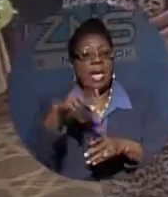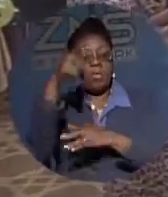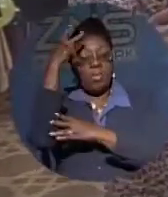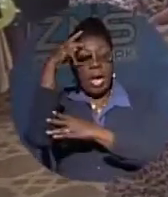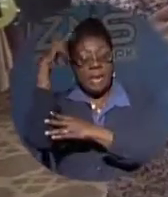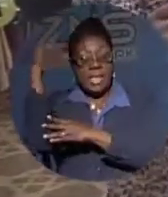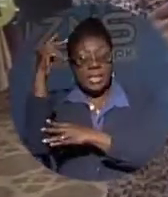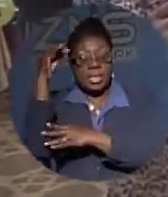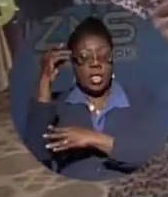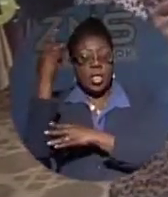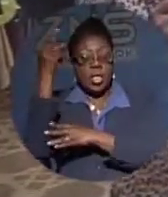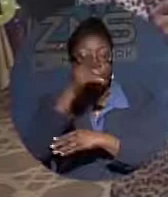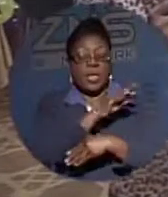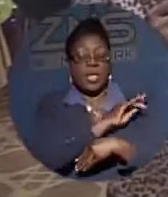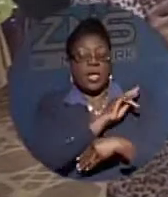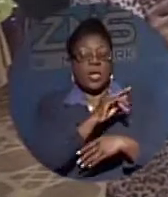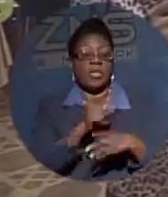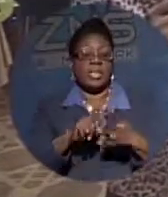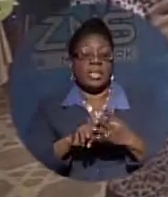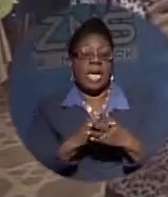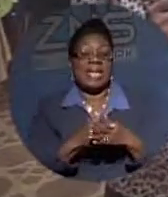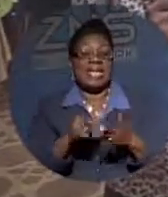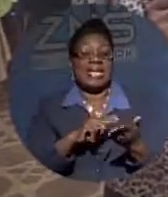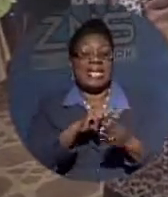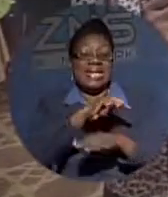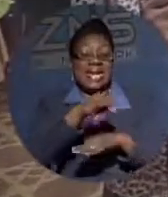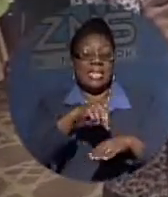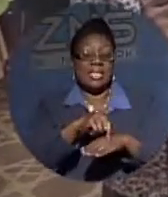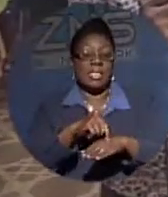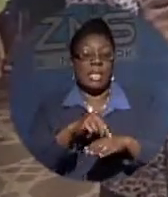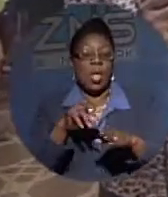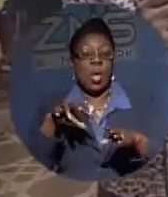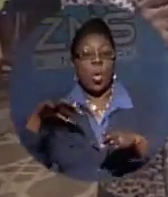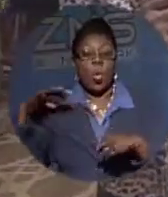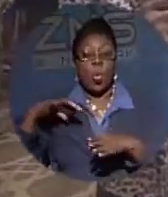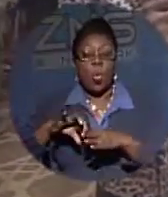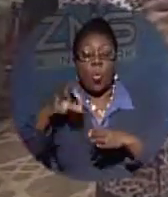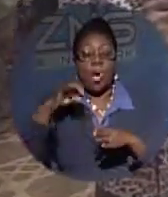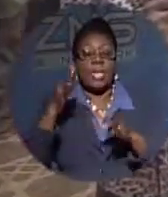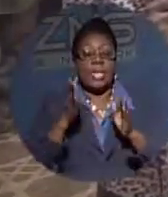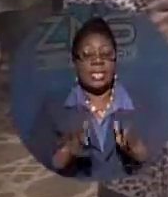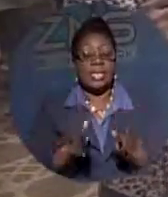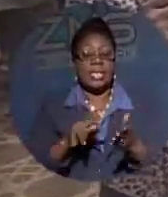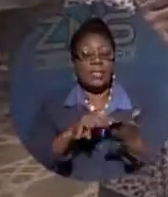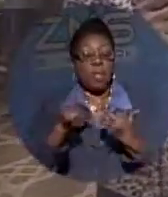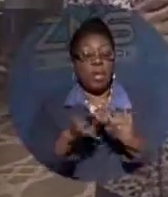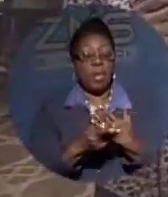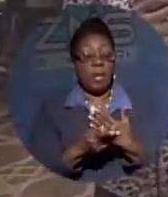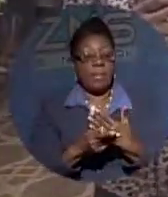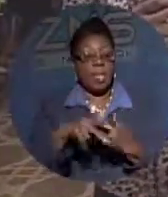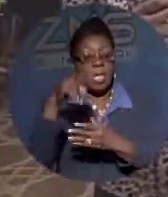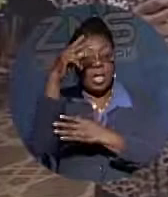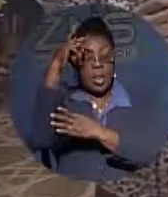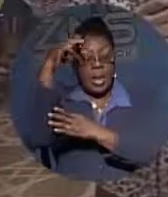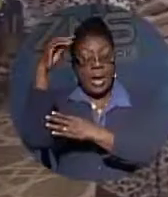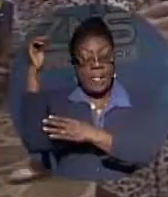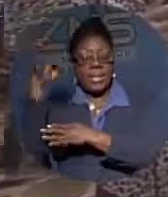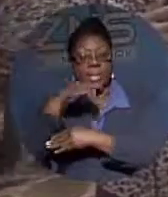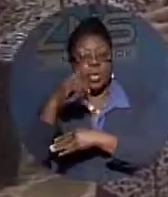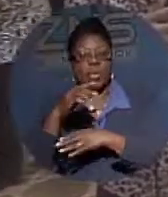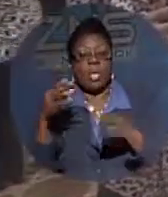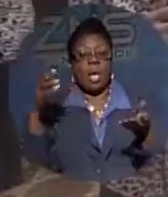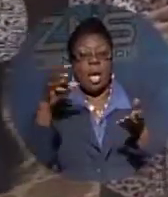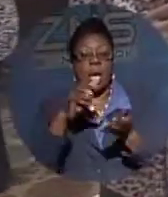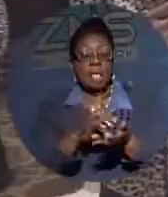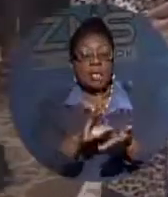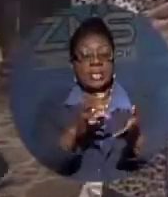Honourable Hubert Ingraham launched the National Volunteer Program under the theme, of course, Get Involved. The Prime Minister told the hundreds